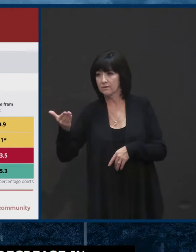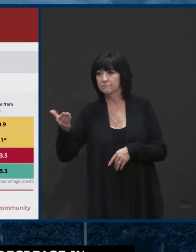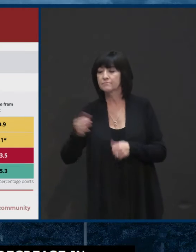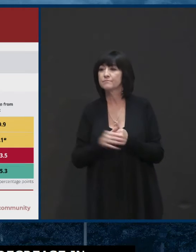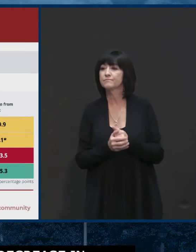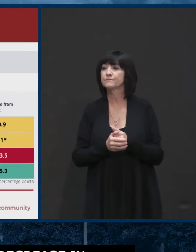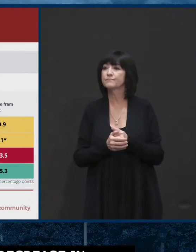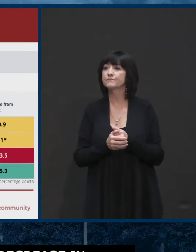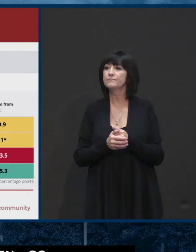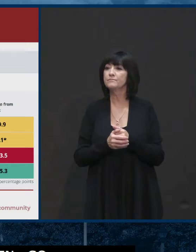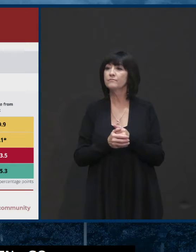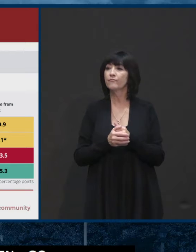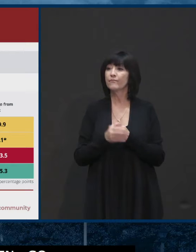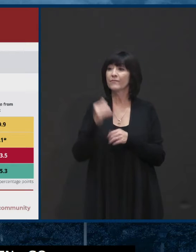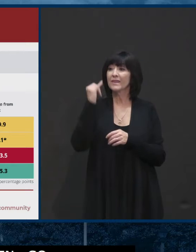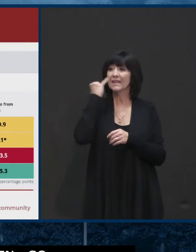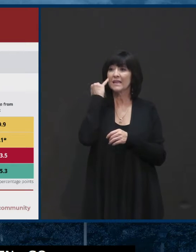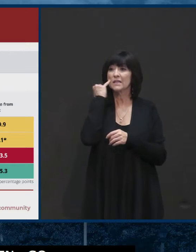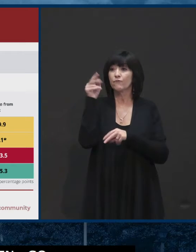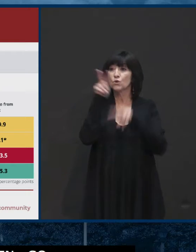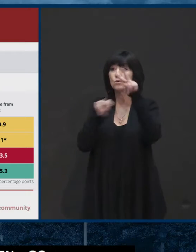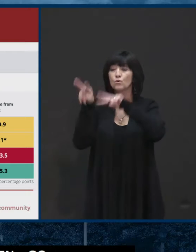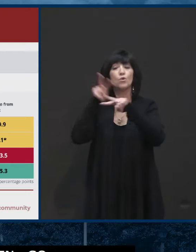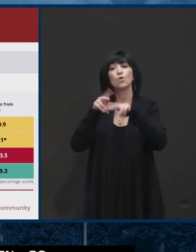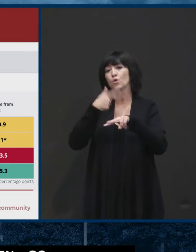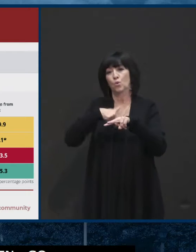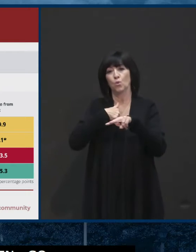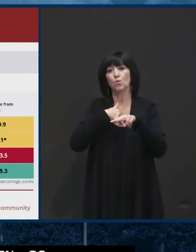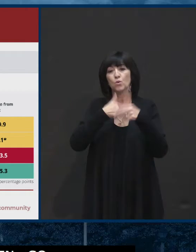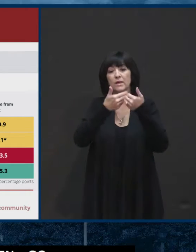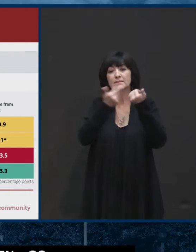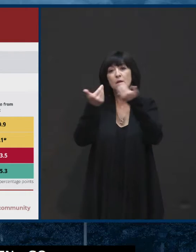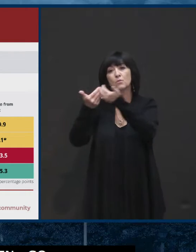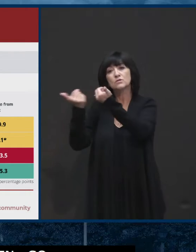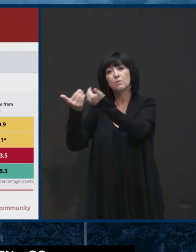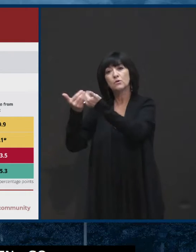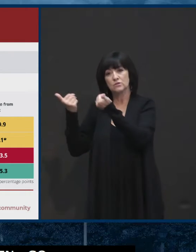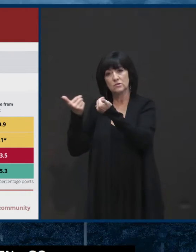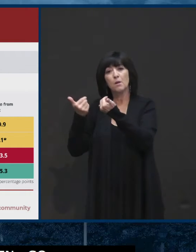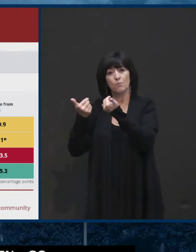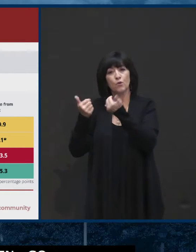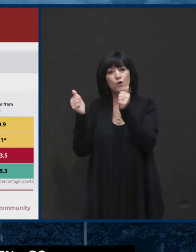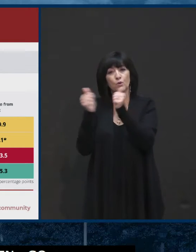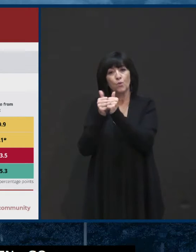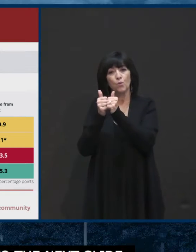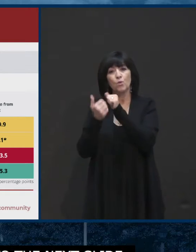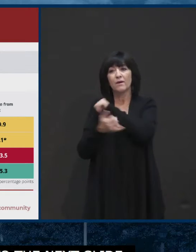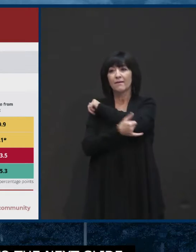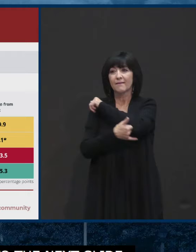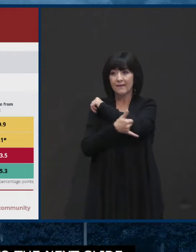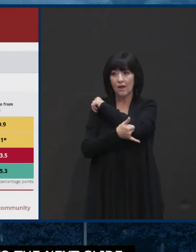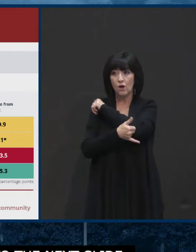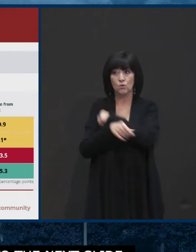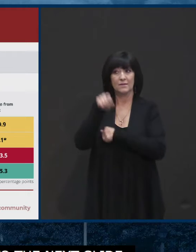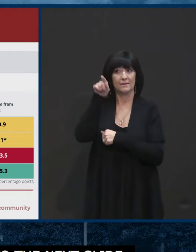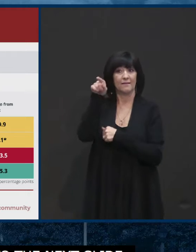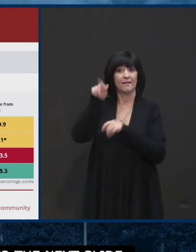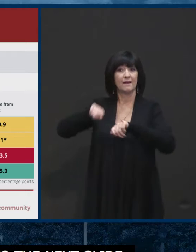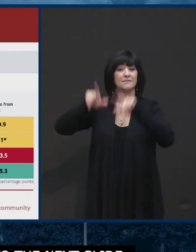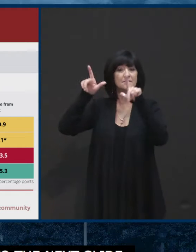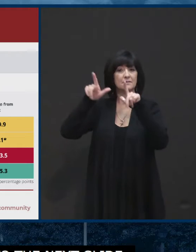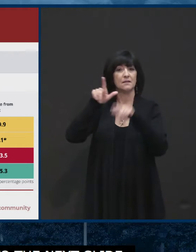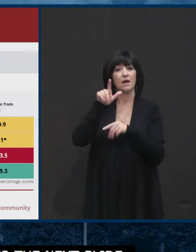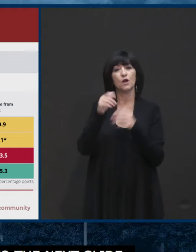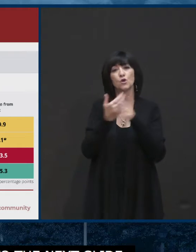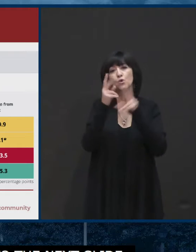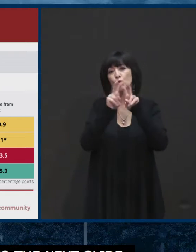that we're doing this for counties as well. So this is Newcastle County, and you can see for Newcastle